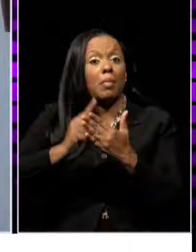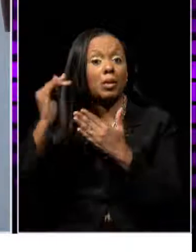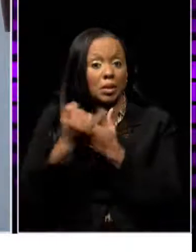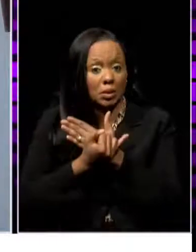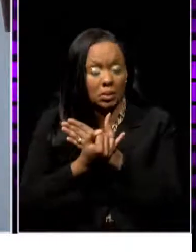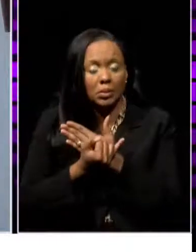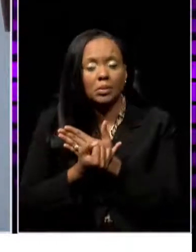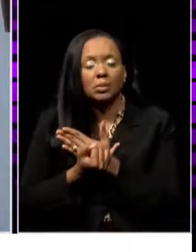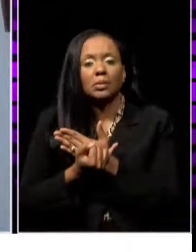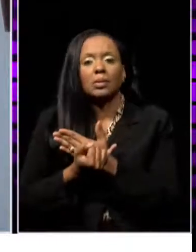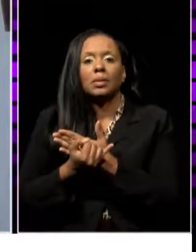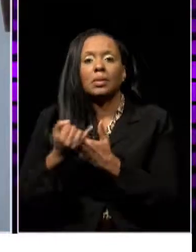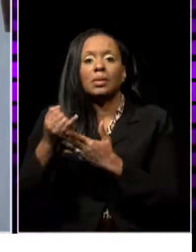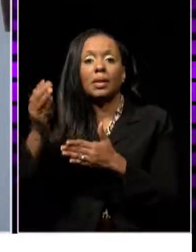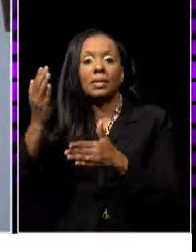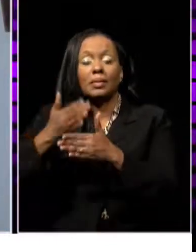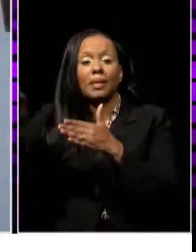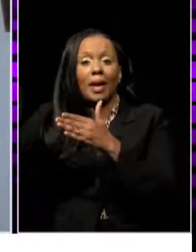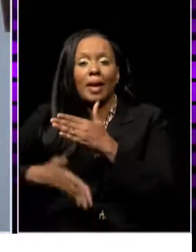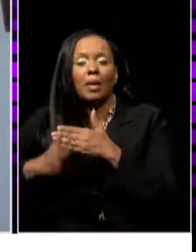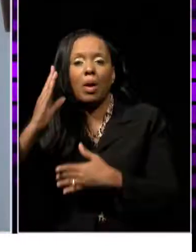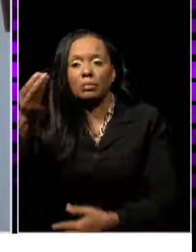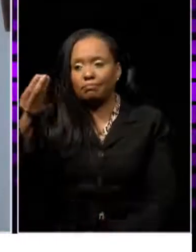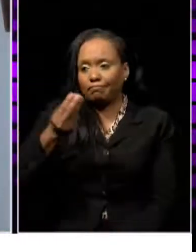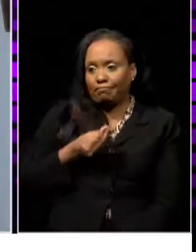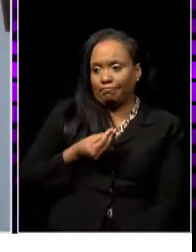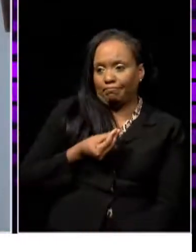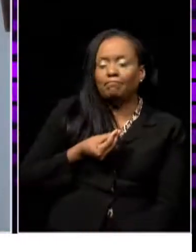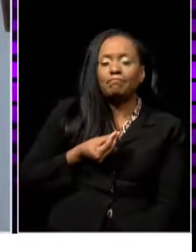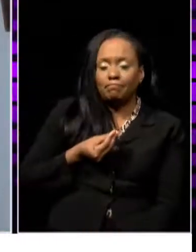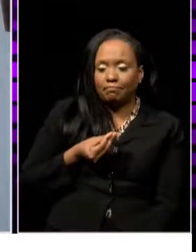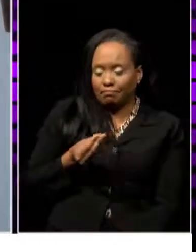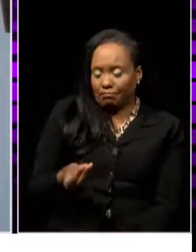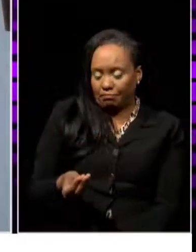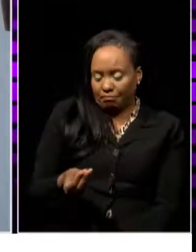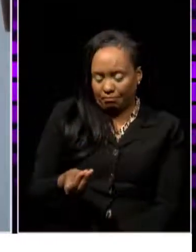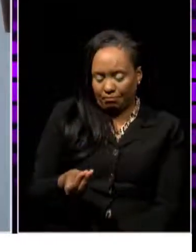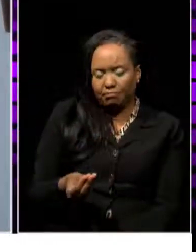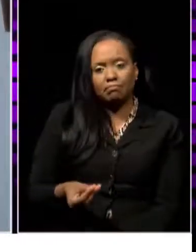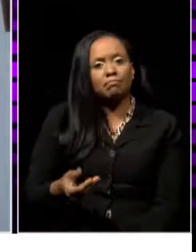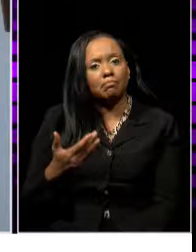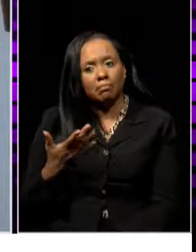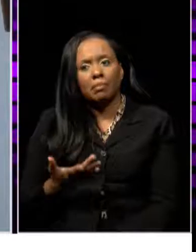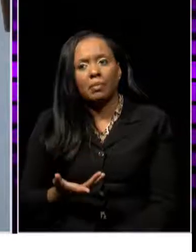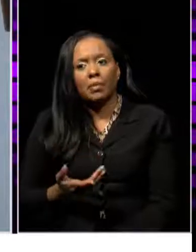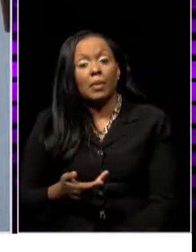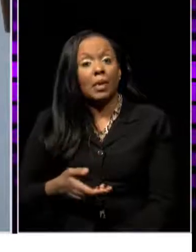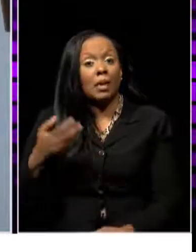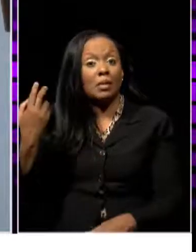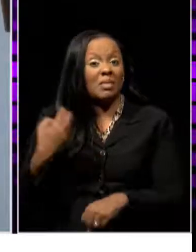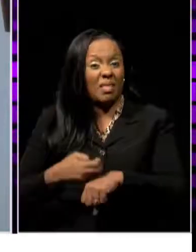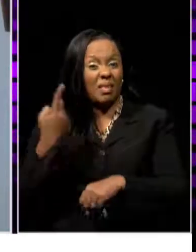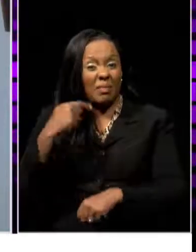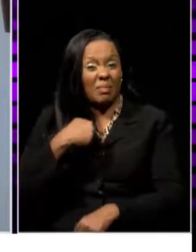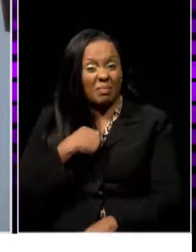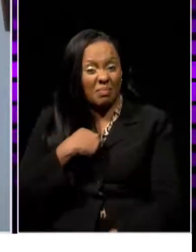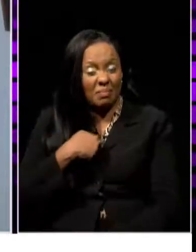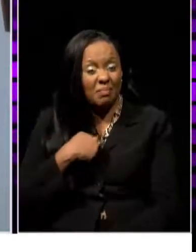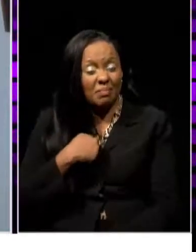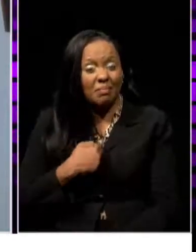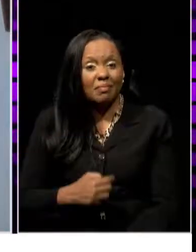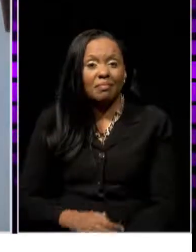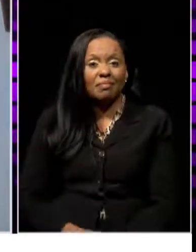project at the end, and that would be what I would mark them on. Now, it's difficult for me. It's difficult for me